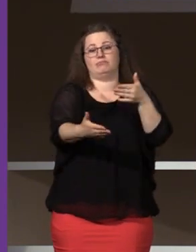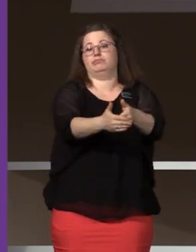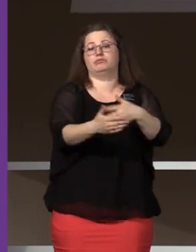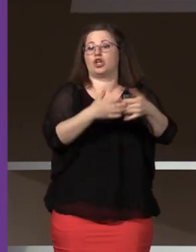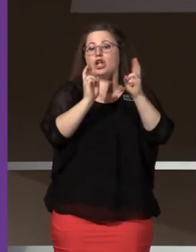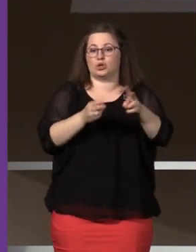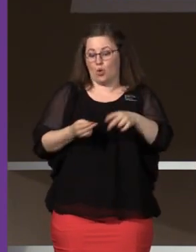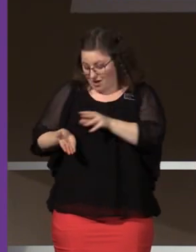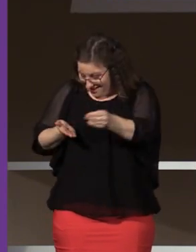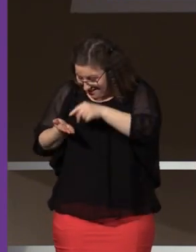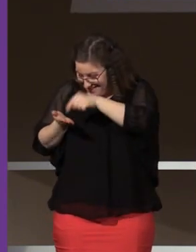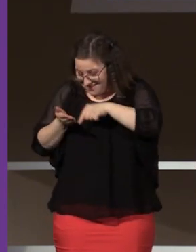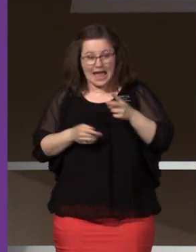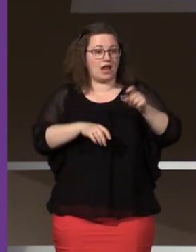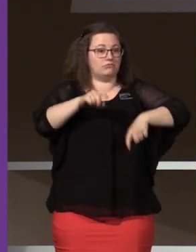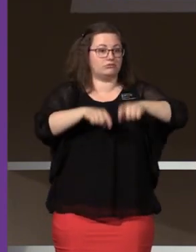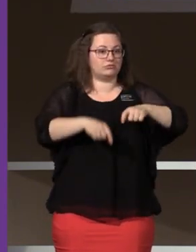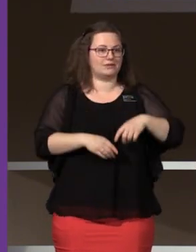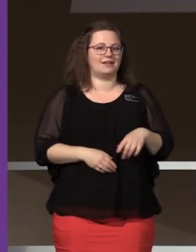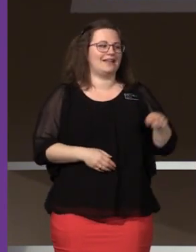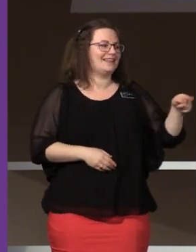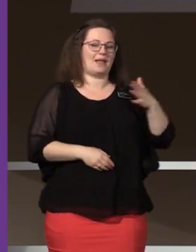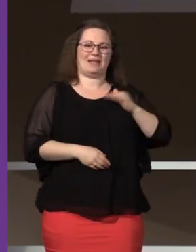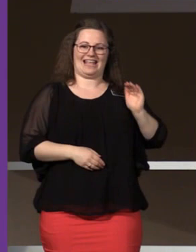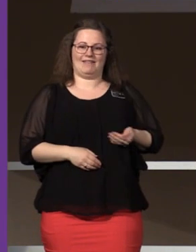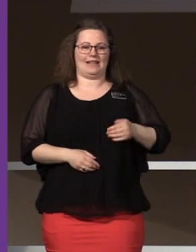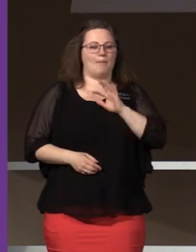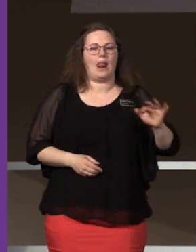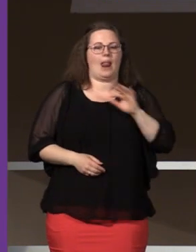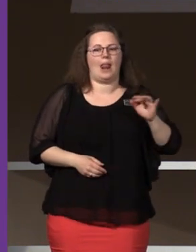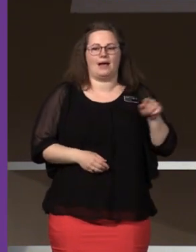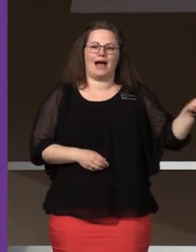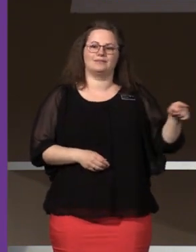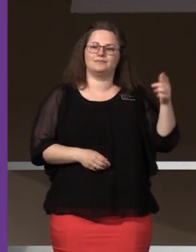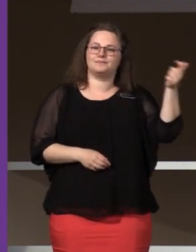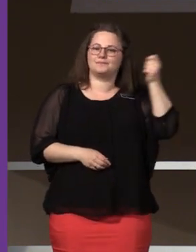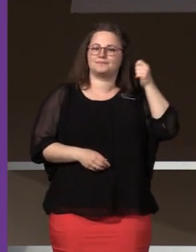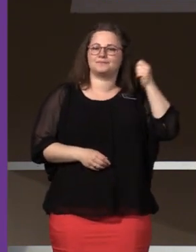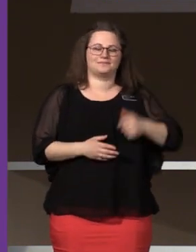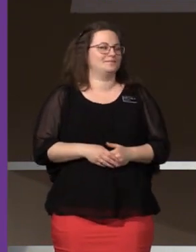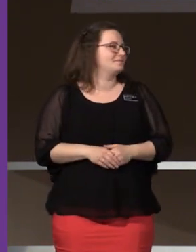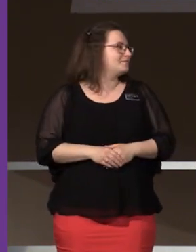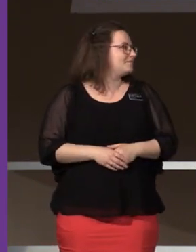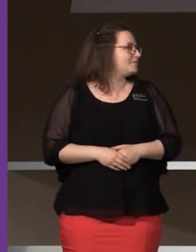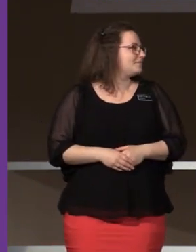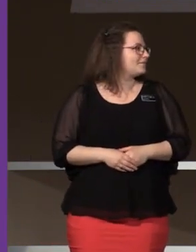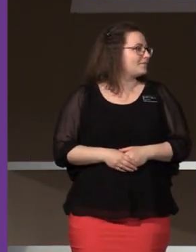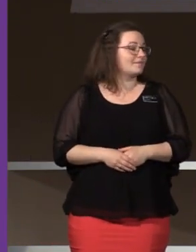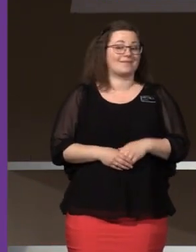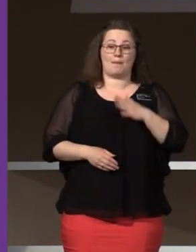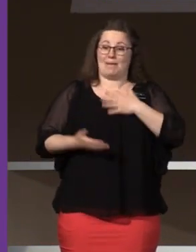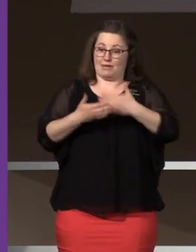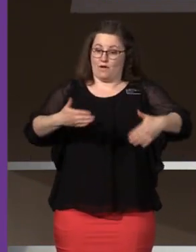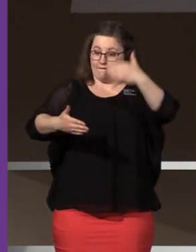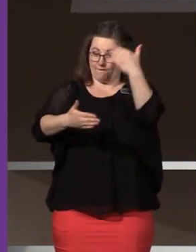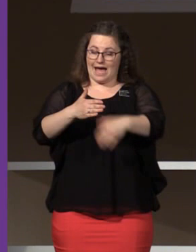Points digital link. 3A blind date with an iPhone. This is my lady. She sounds nice, doesn't she? So after this presentation, I'm